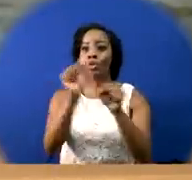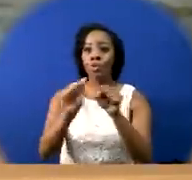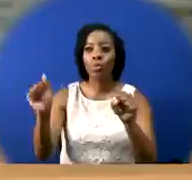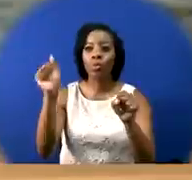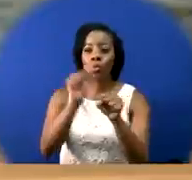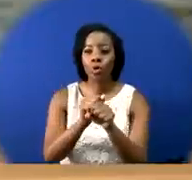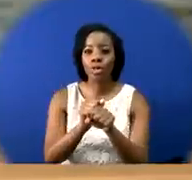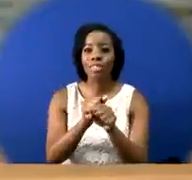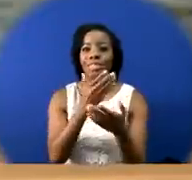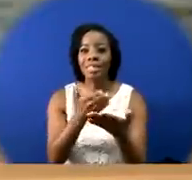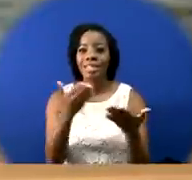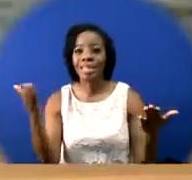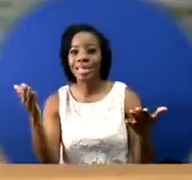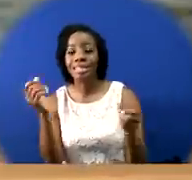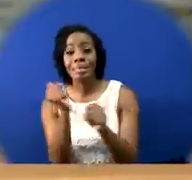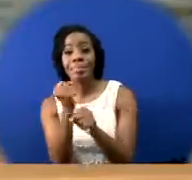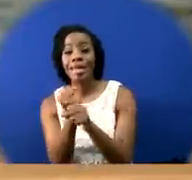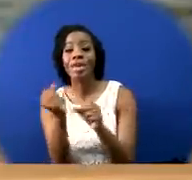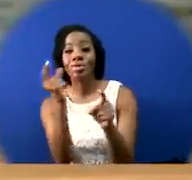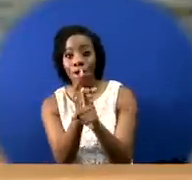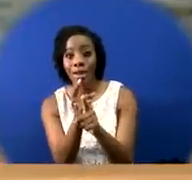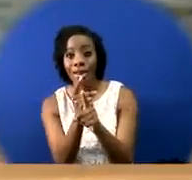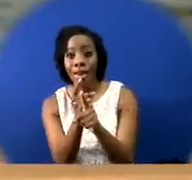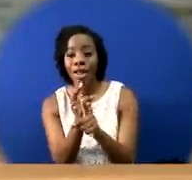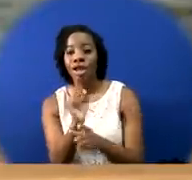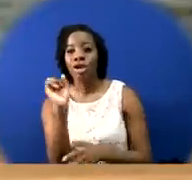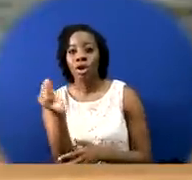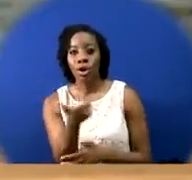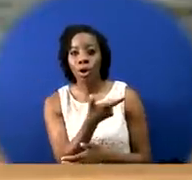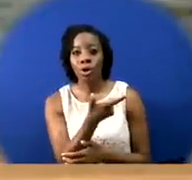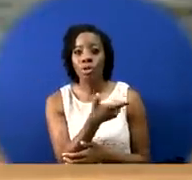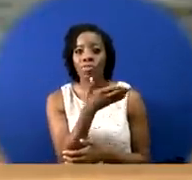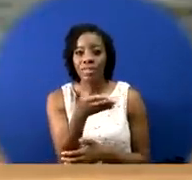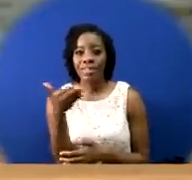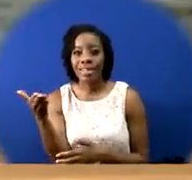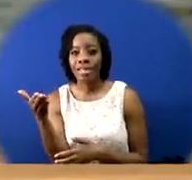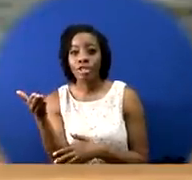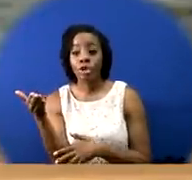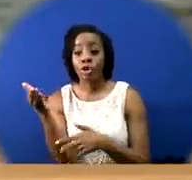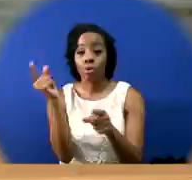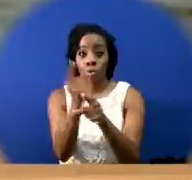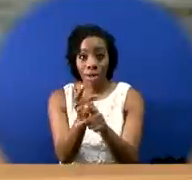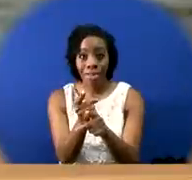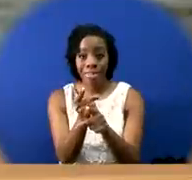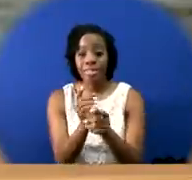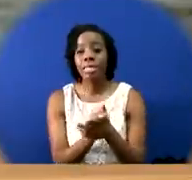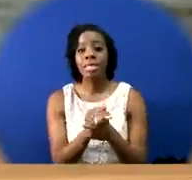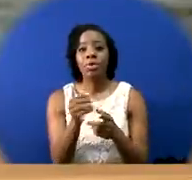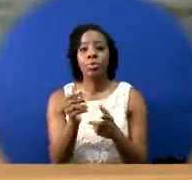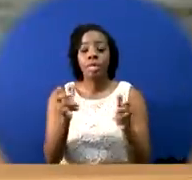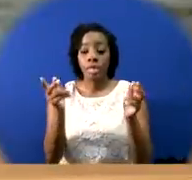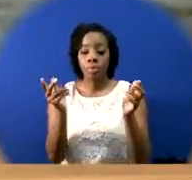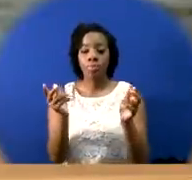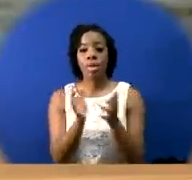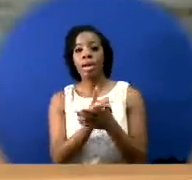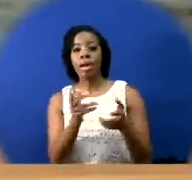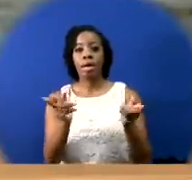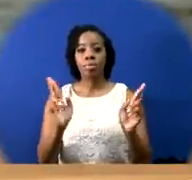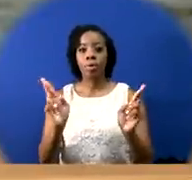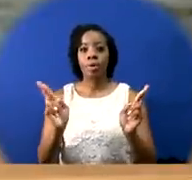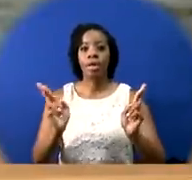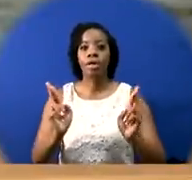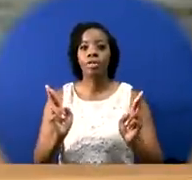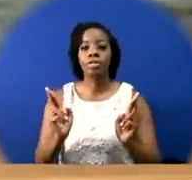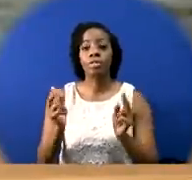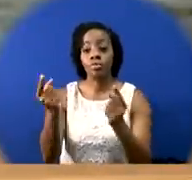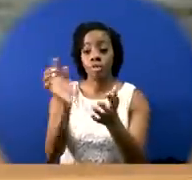things out, who makes sure that all the details are in place so that when he prepares to bring the Lord Jesus into the holy city